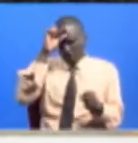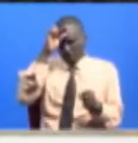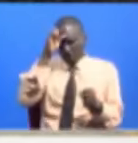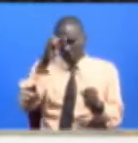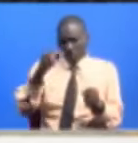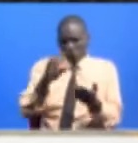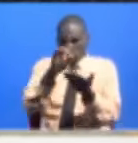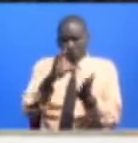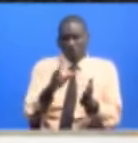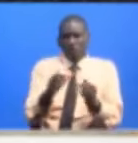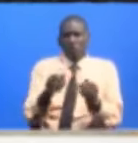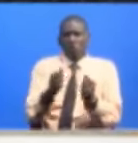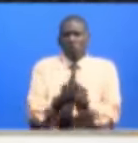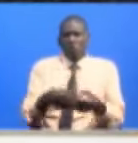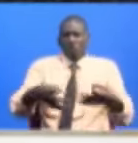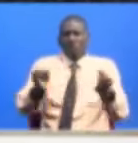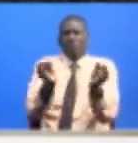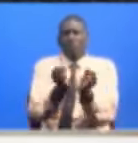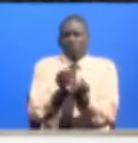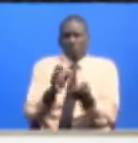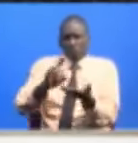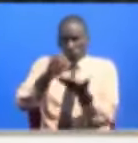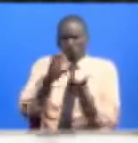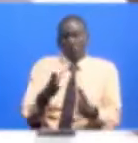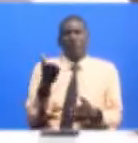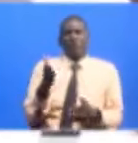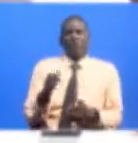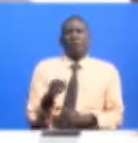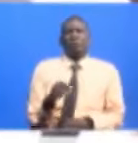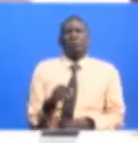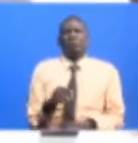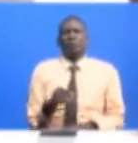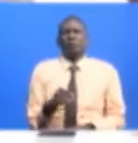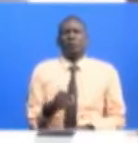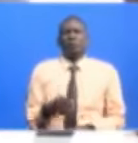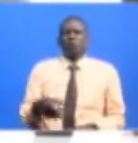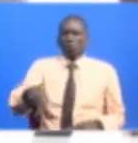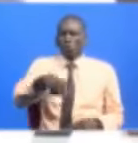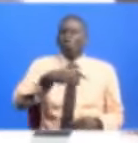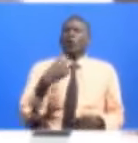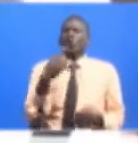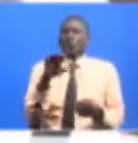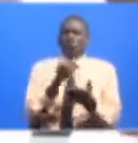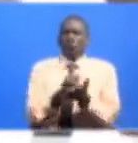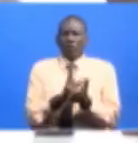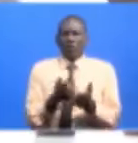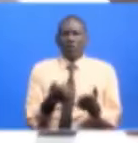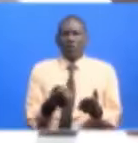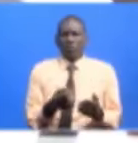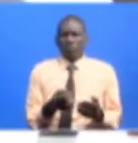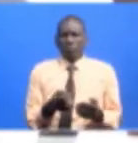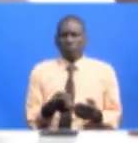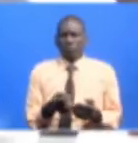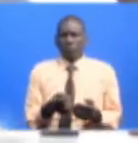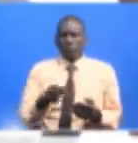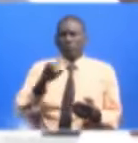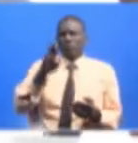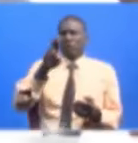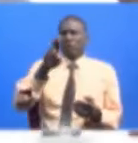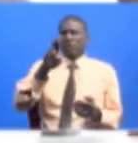the presence of family pathologist Dr. Mishaka. I've been told that the late